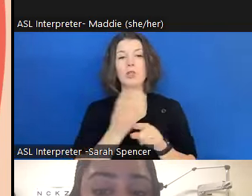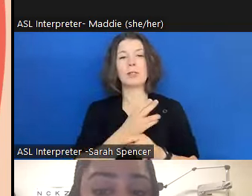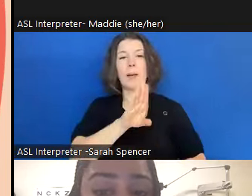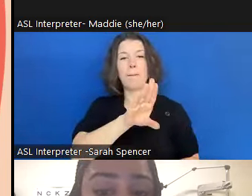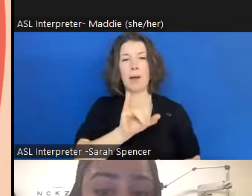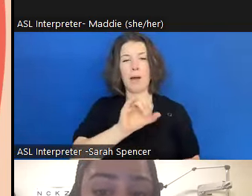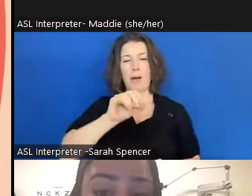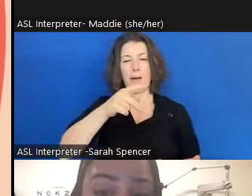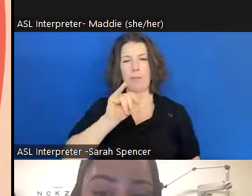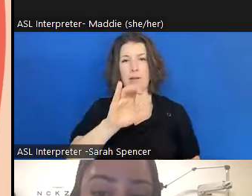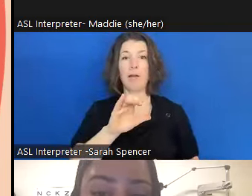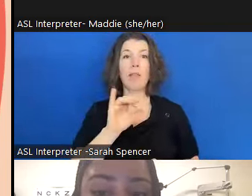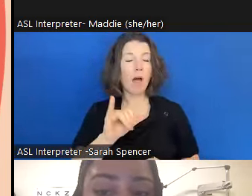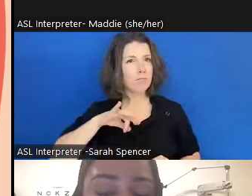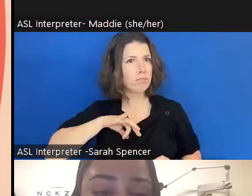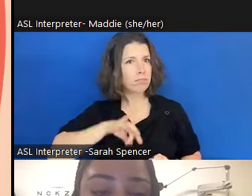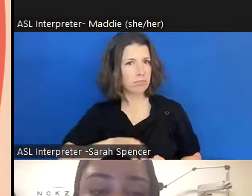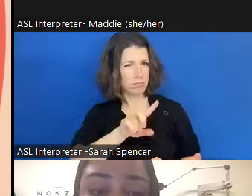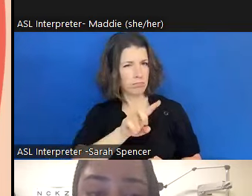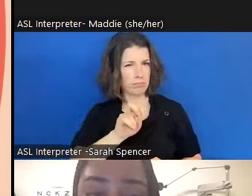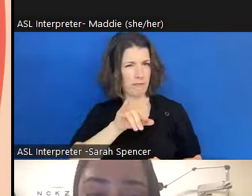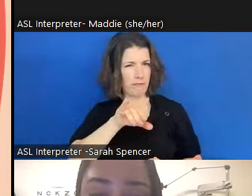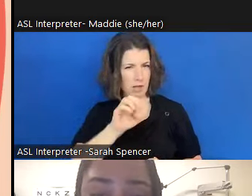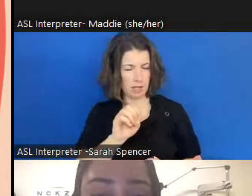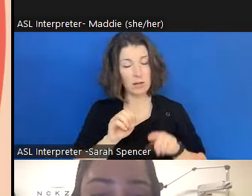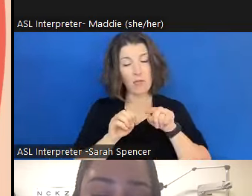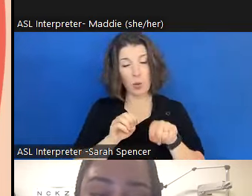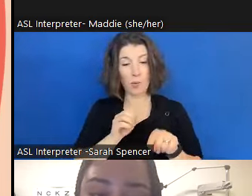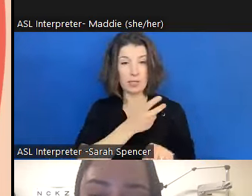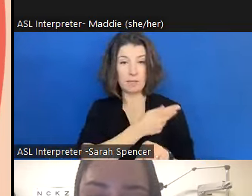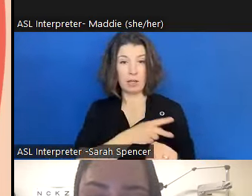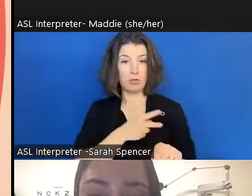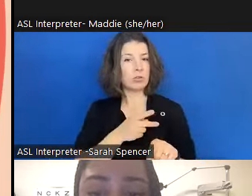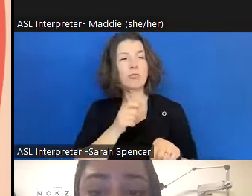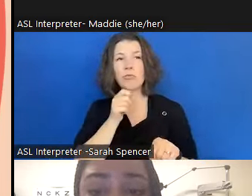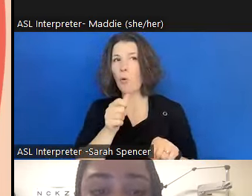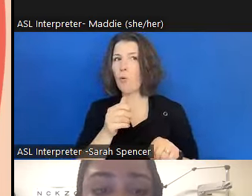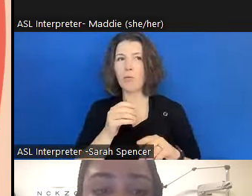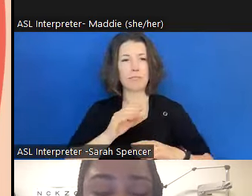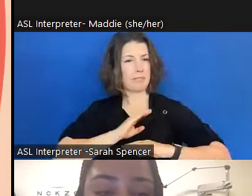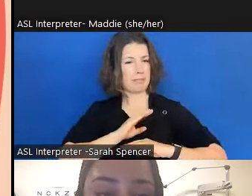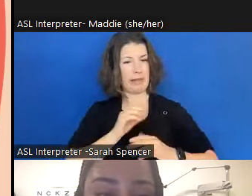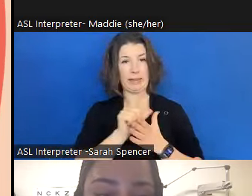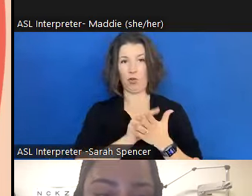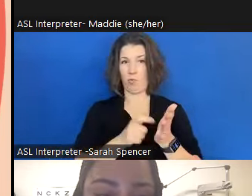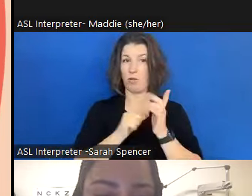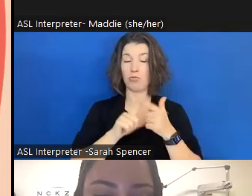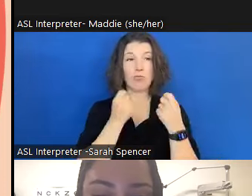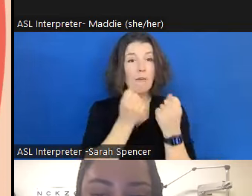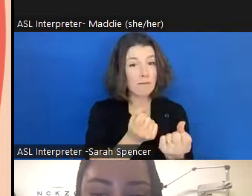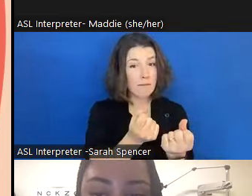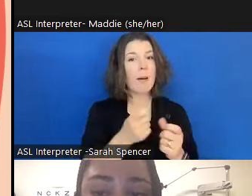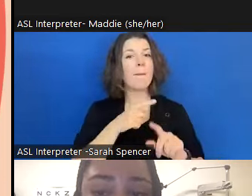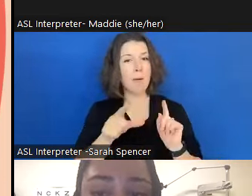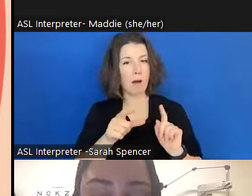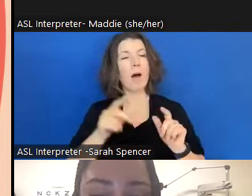bioptic is a useful device for patients who otherwise would not meet legal requirements to drive. So as you can see here, this patient